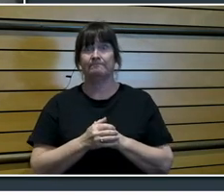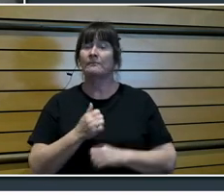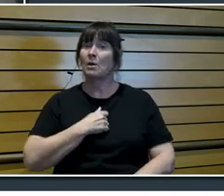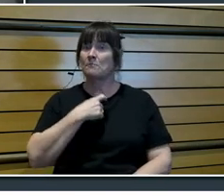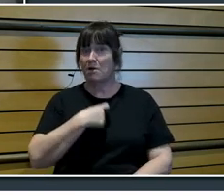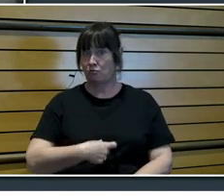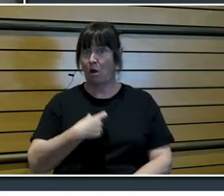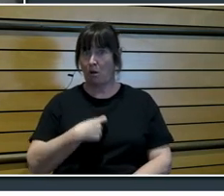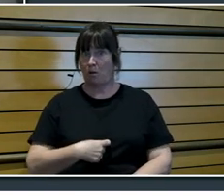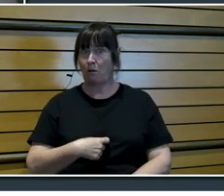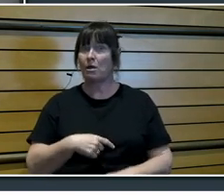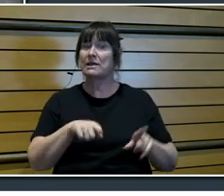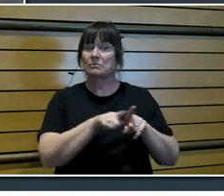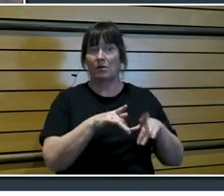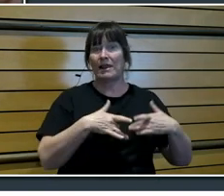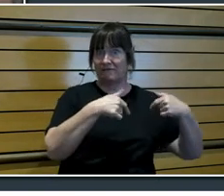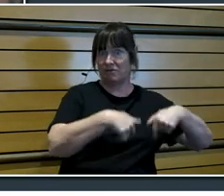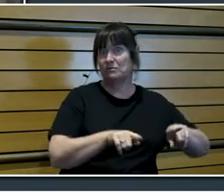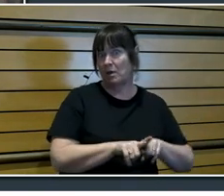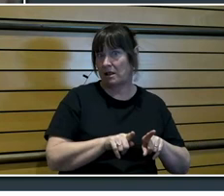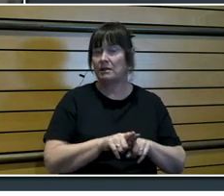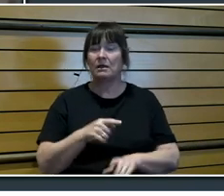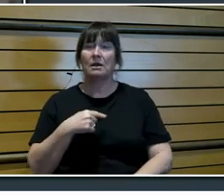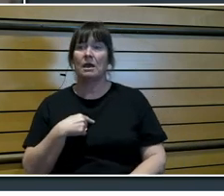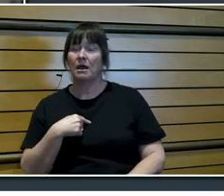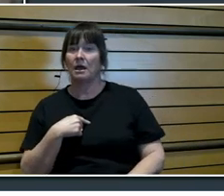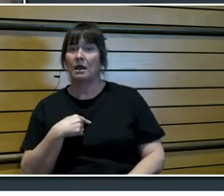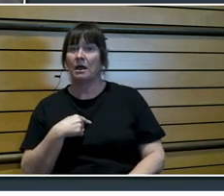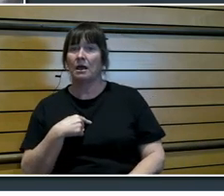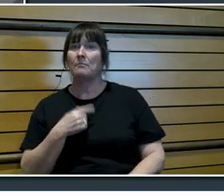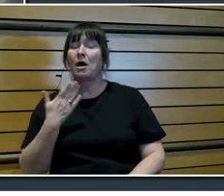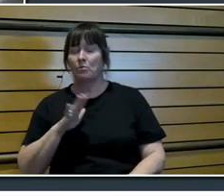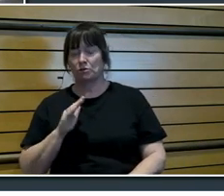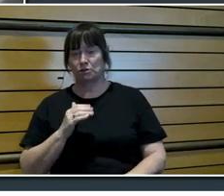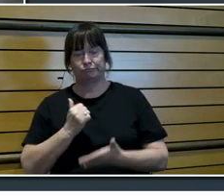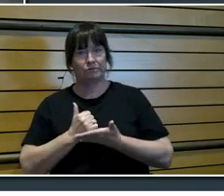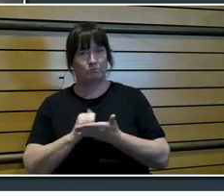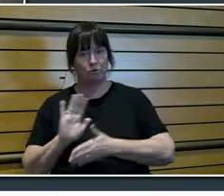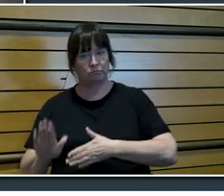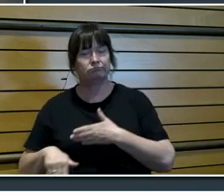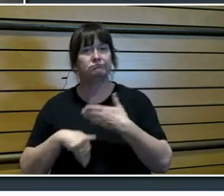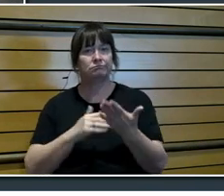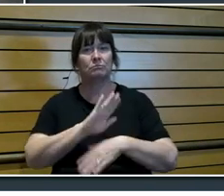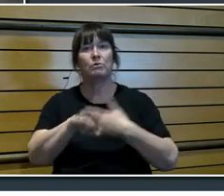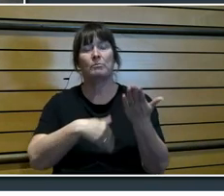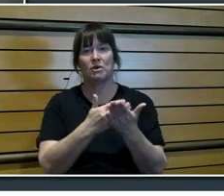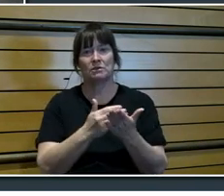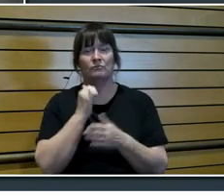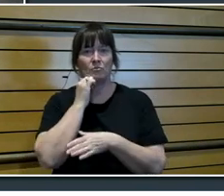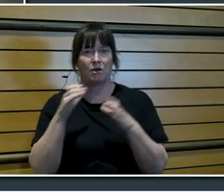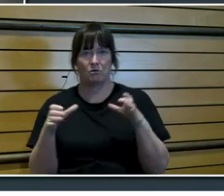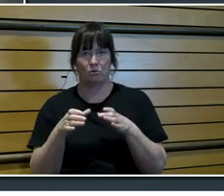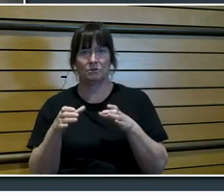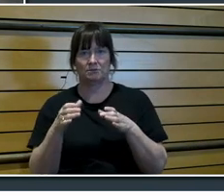as a resident of Ahuriri Napier, I would like to give my support to the proposal of having Māori wards as part of Napier City